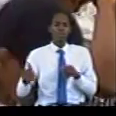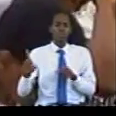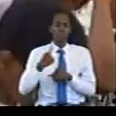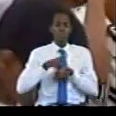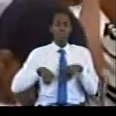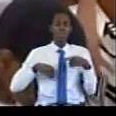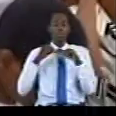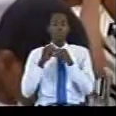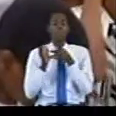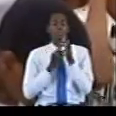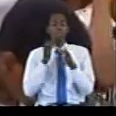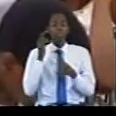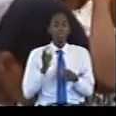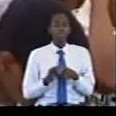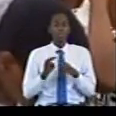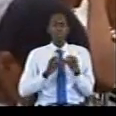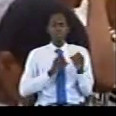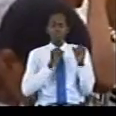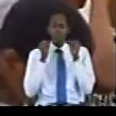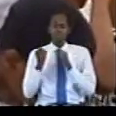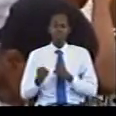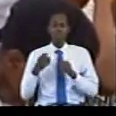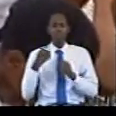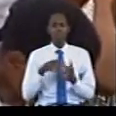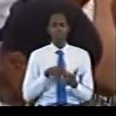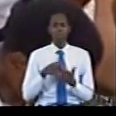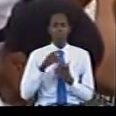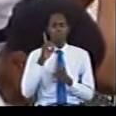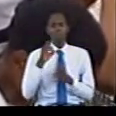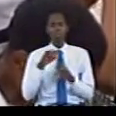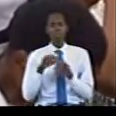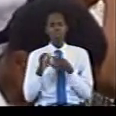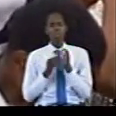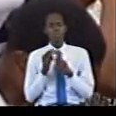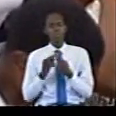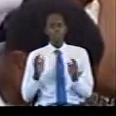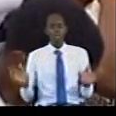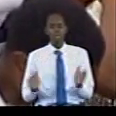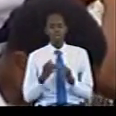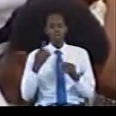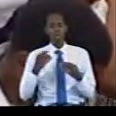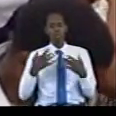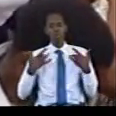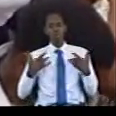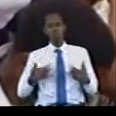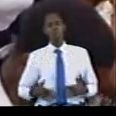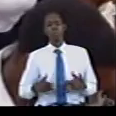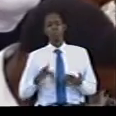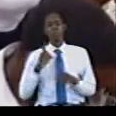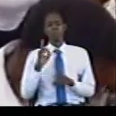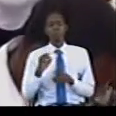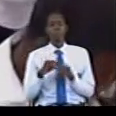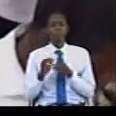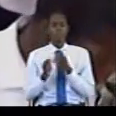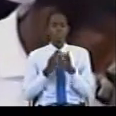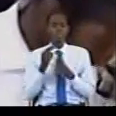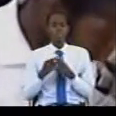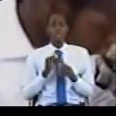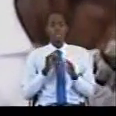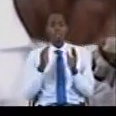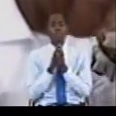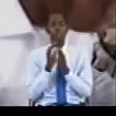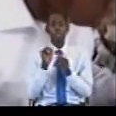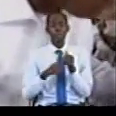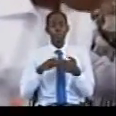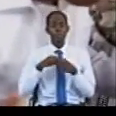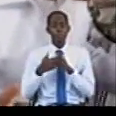name. Strengthen the weak. Encourage those who are discouraged. And I pray that all the problems they brought here today,